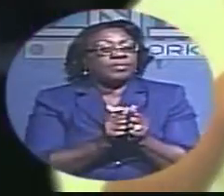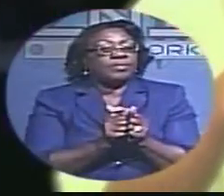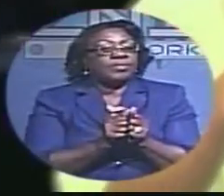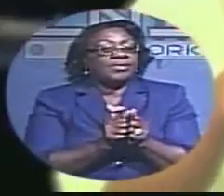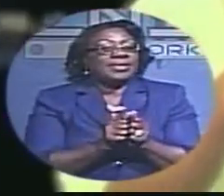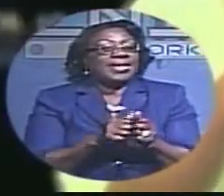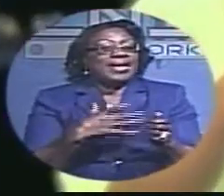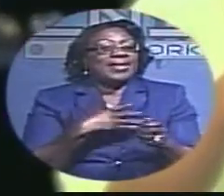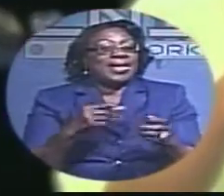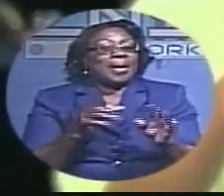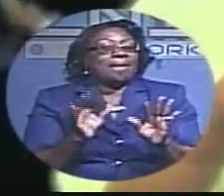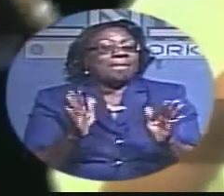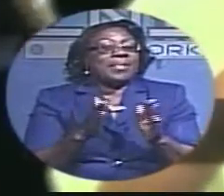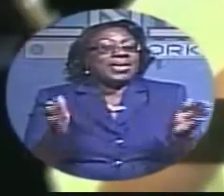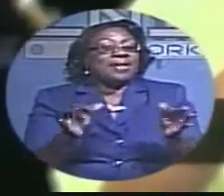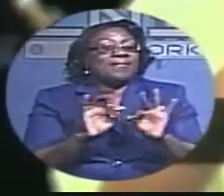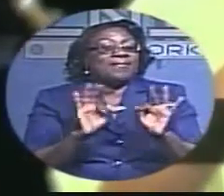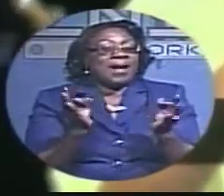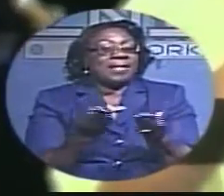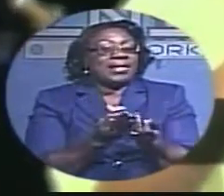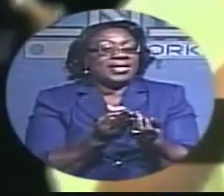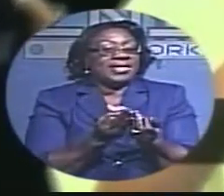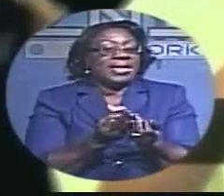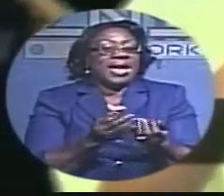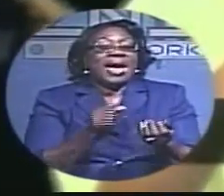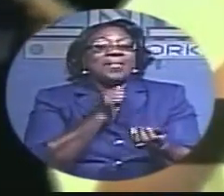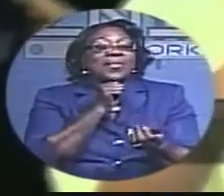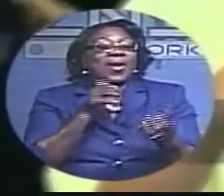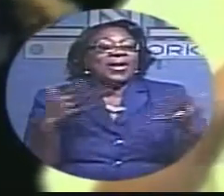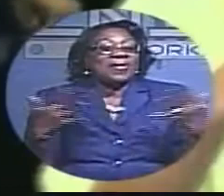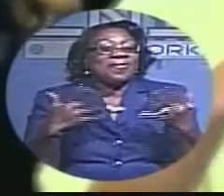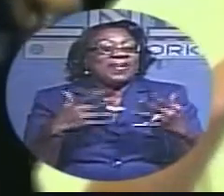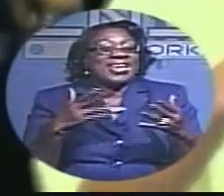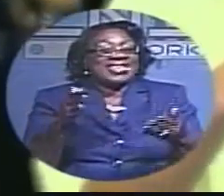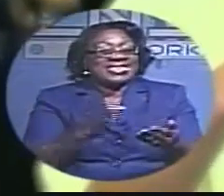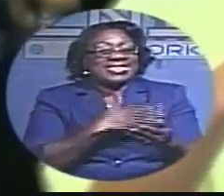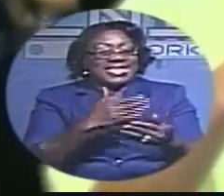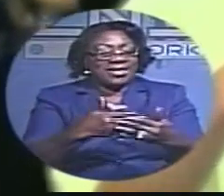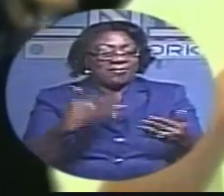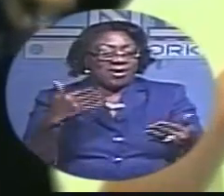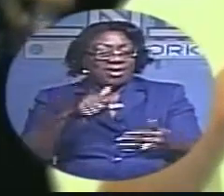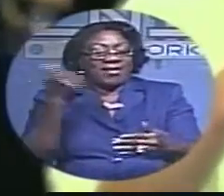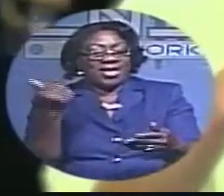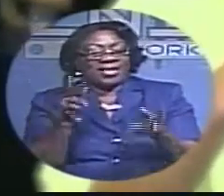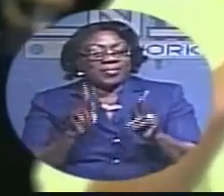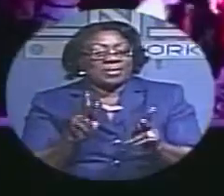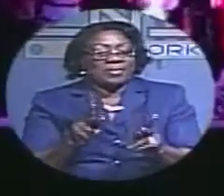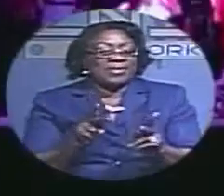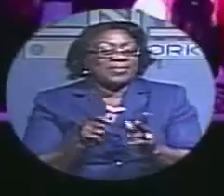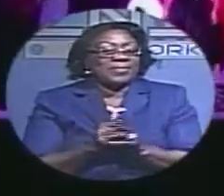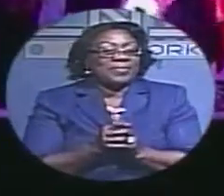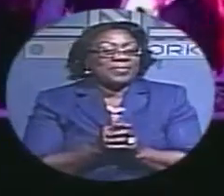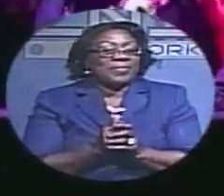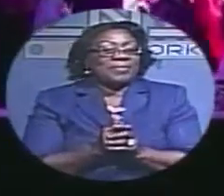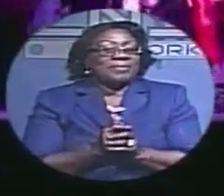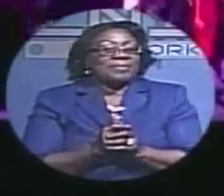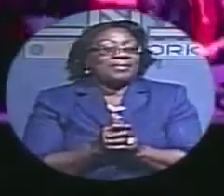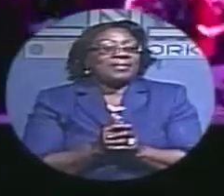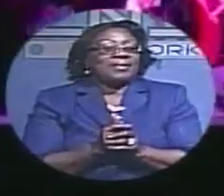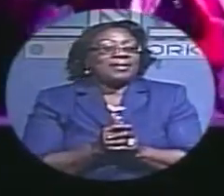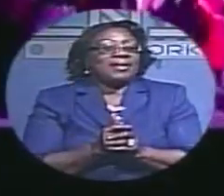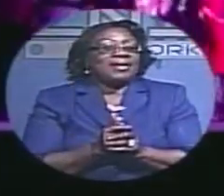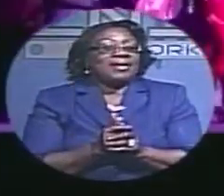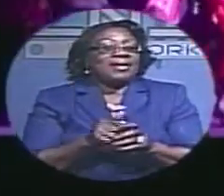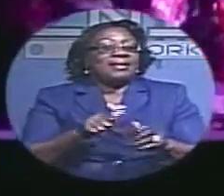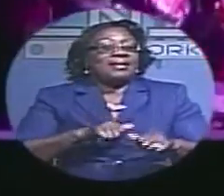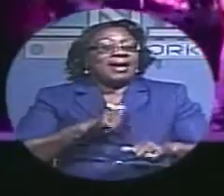We're like a big family, and now I'm not afraid to sing in front of other people. Yeah, it just embarks you. It's really good. Senior Dean says the